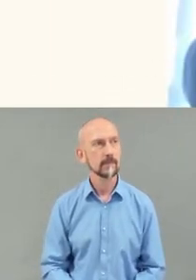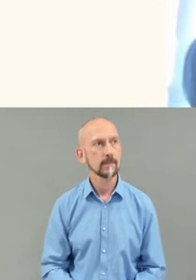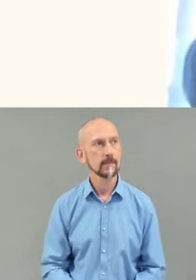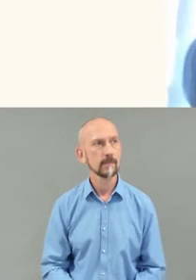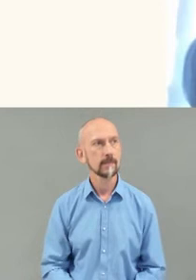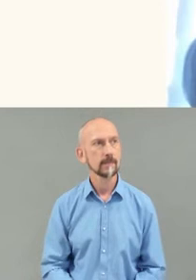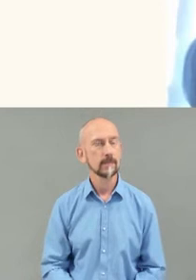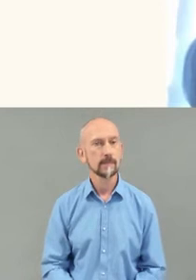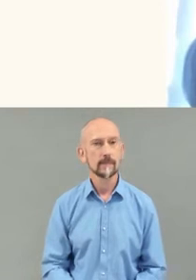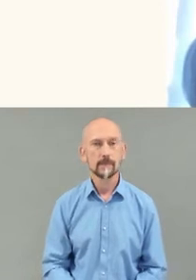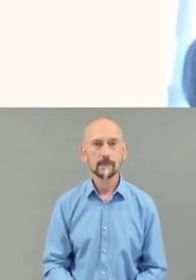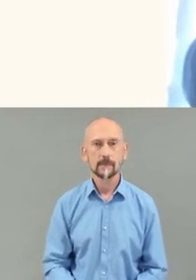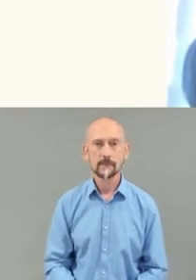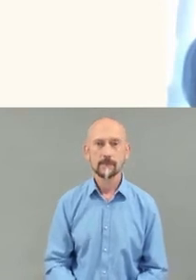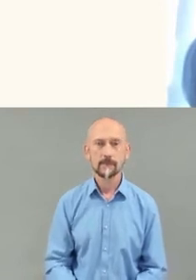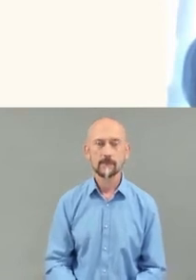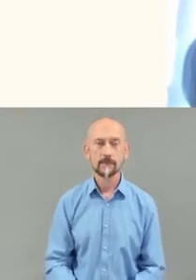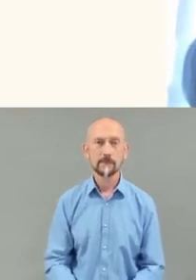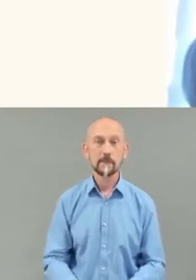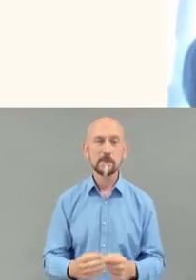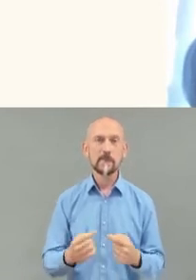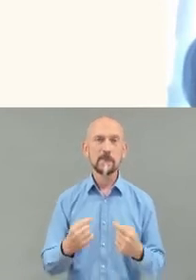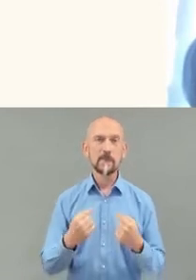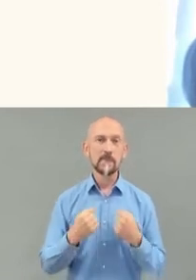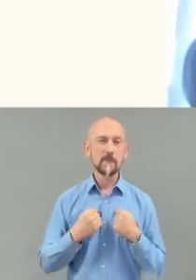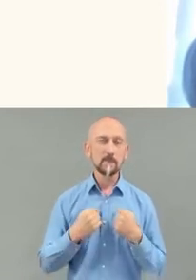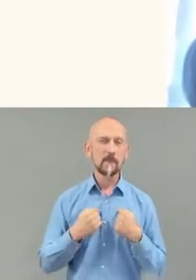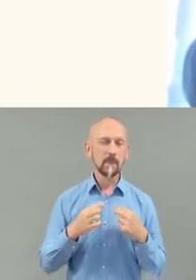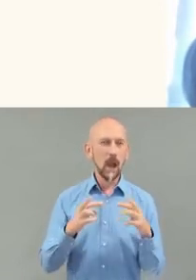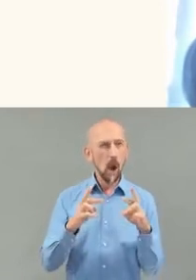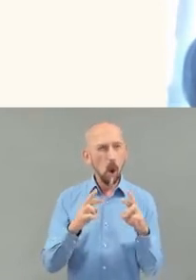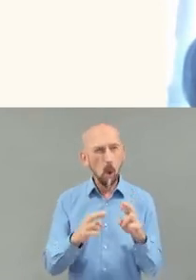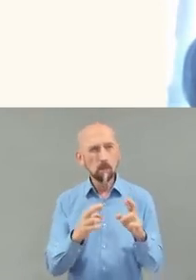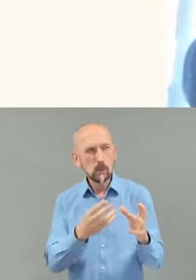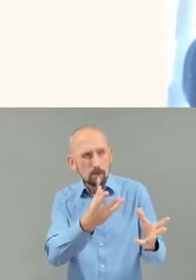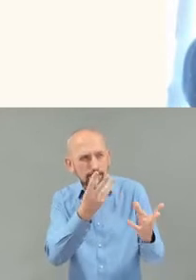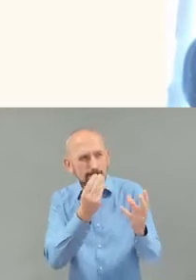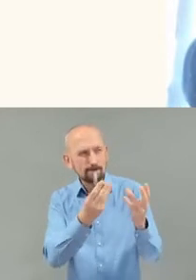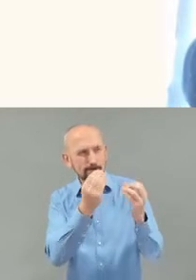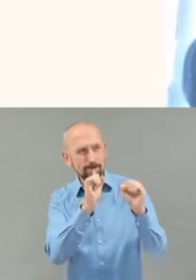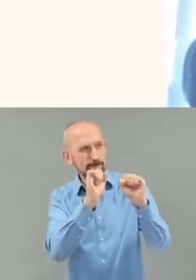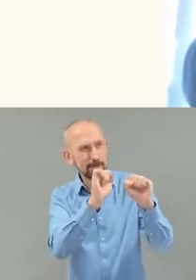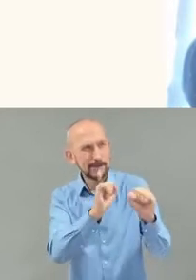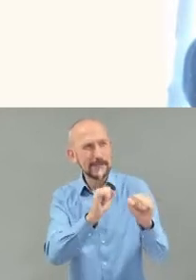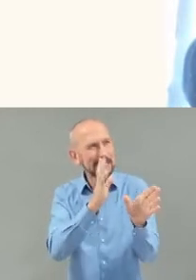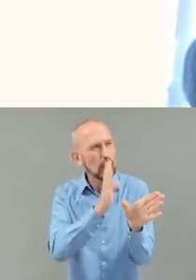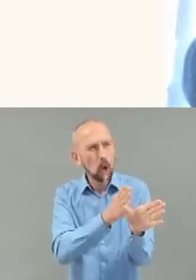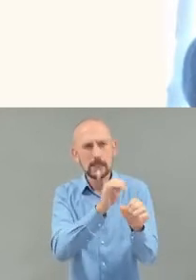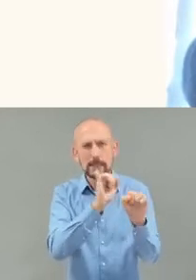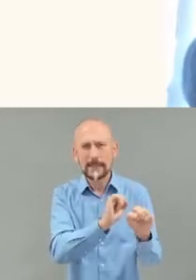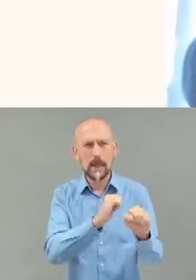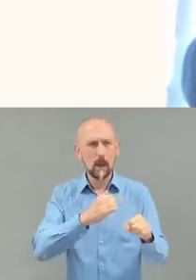I hope to gain a bit of a better understanding about the day-to-day life of a psychologist, more than kind of what you read